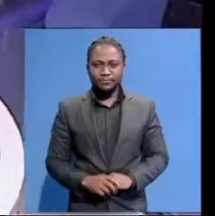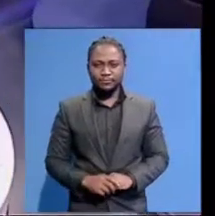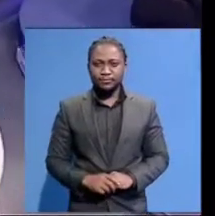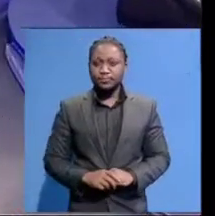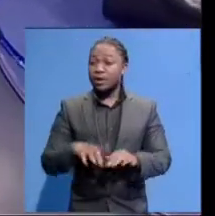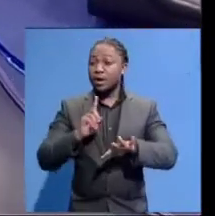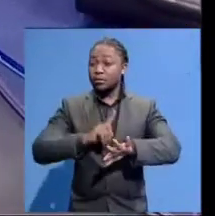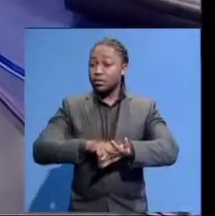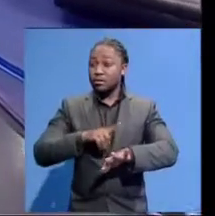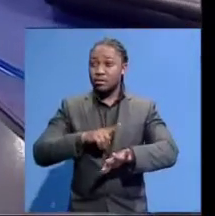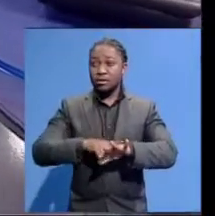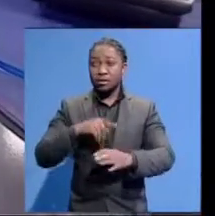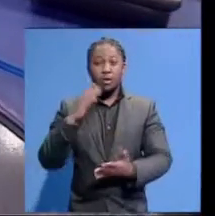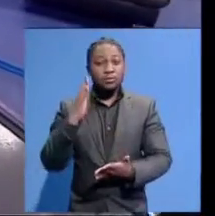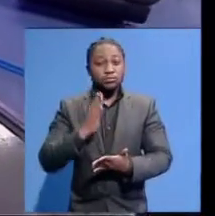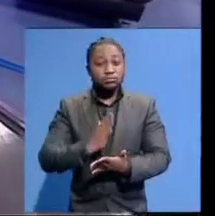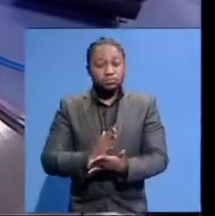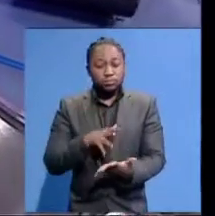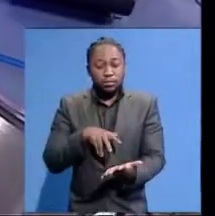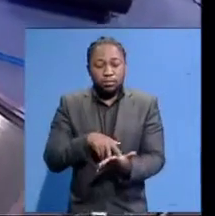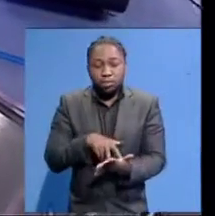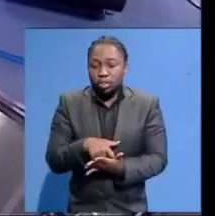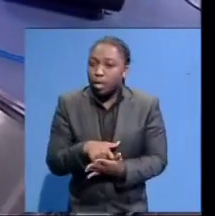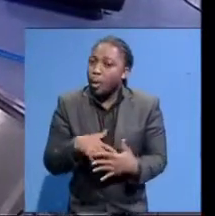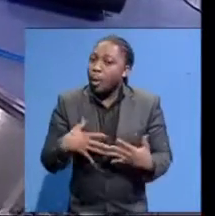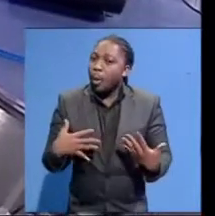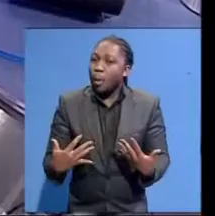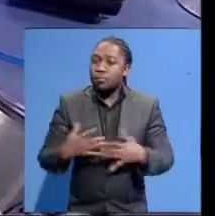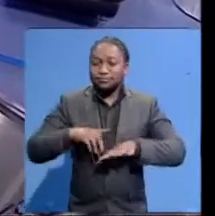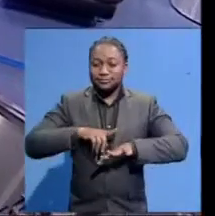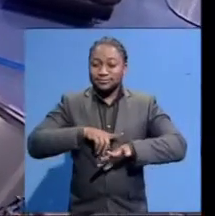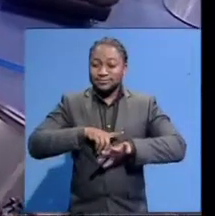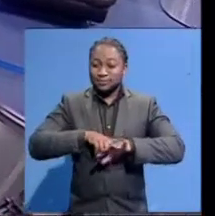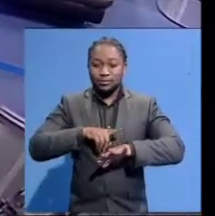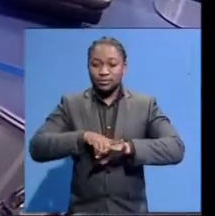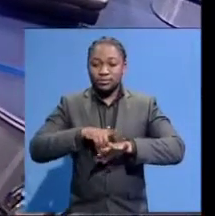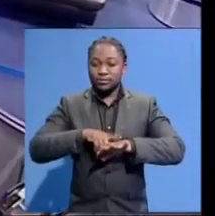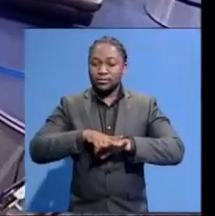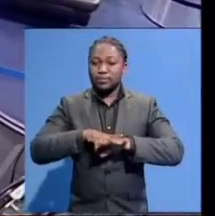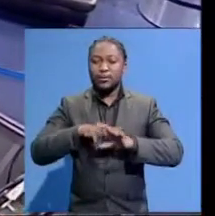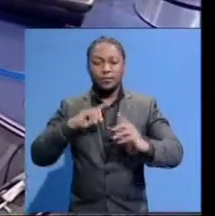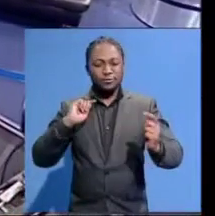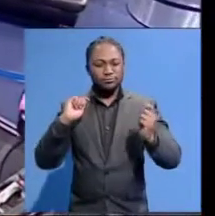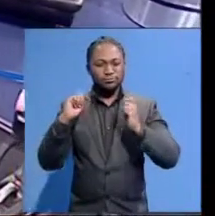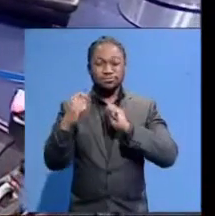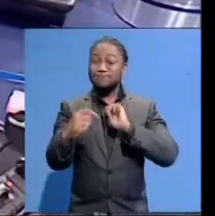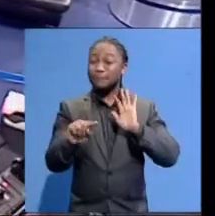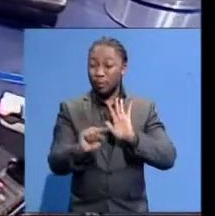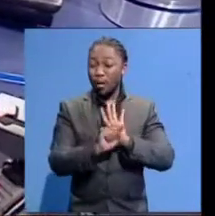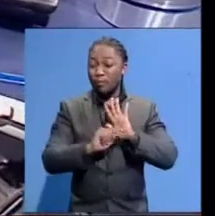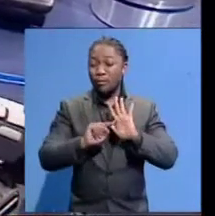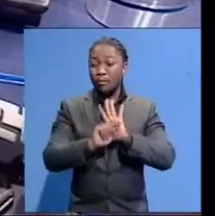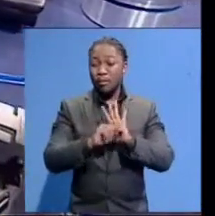Time can bring you down, time can bend your knee. Hey,